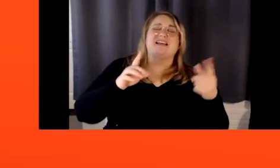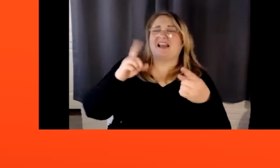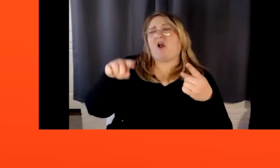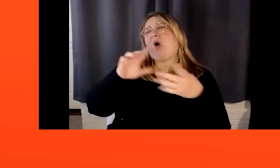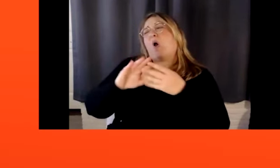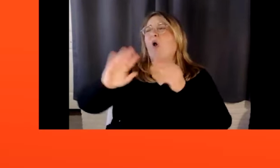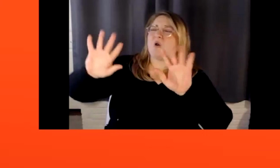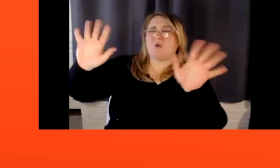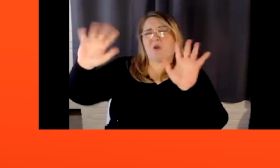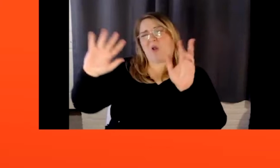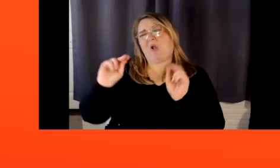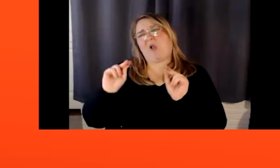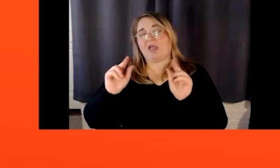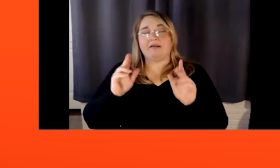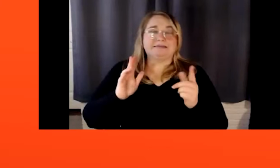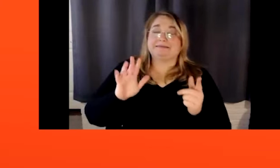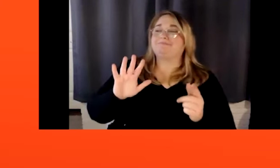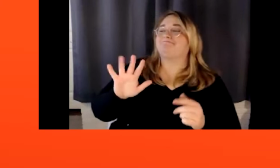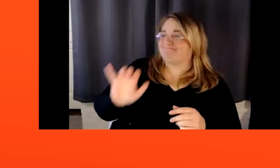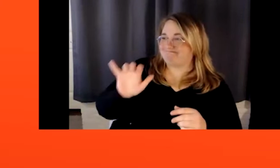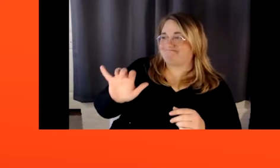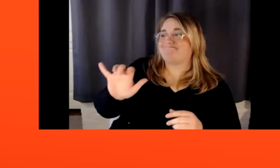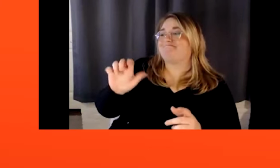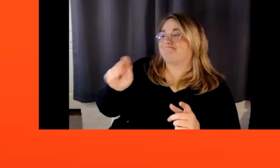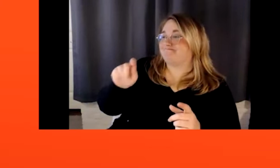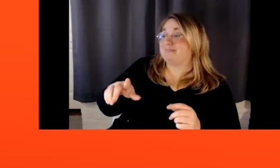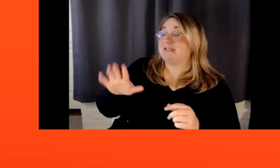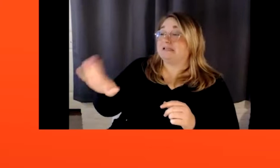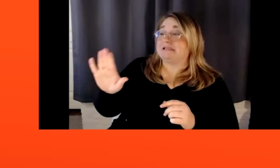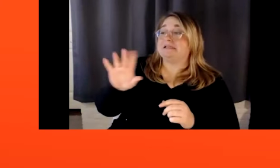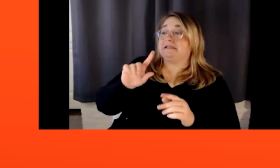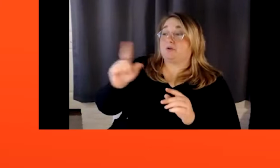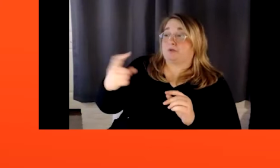to answer your question, CBE is in Title V.